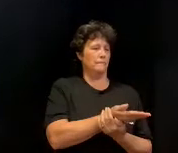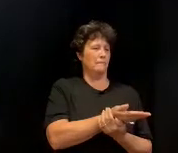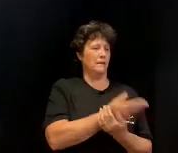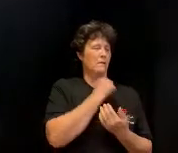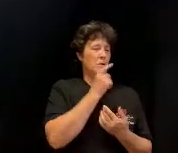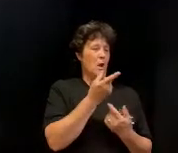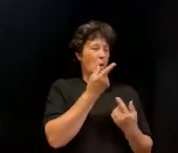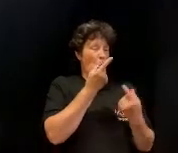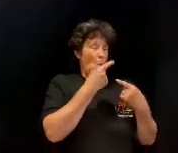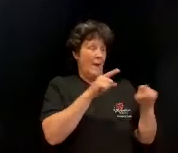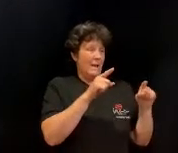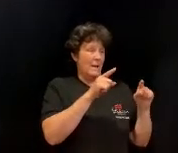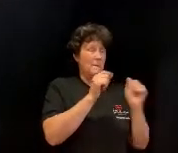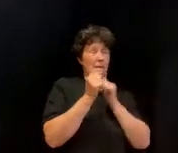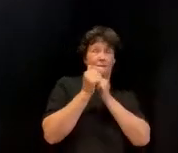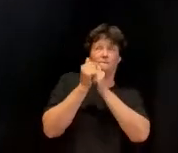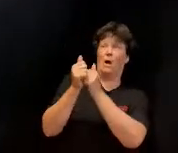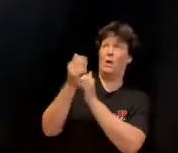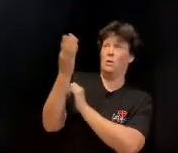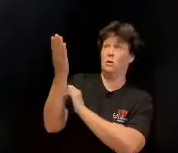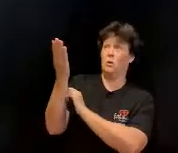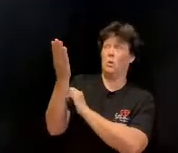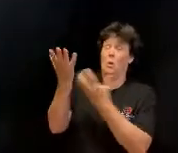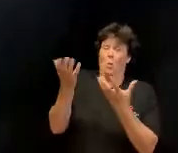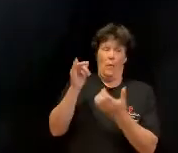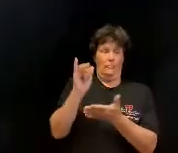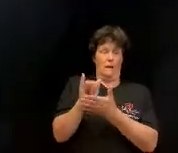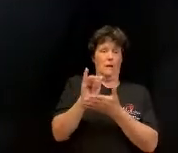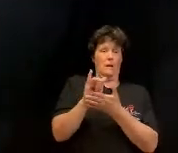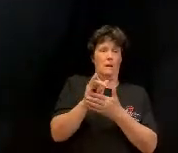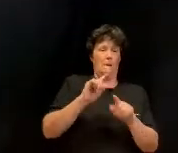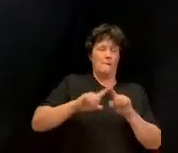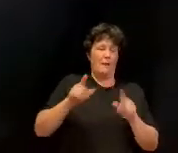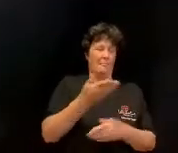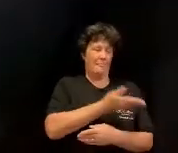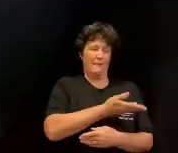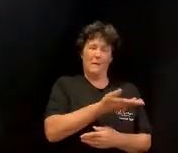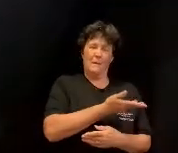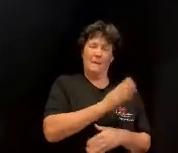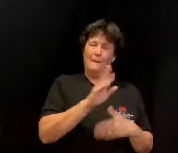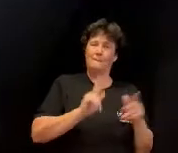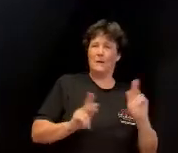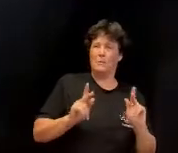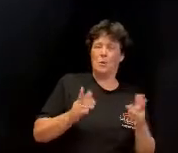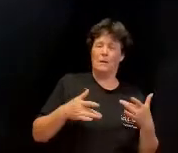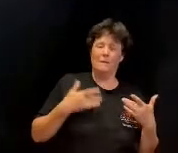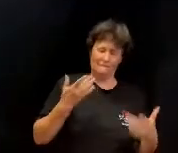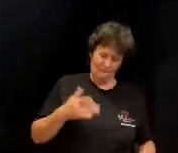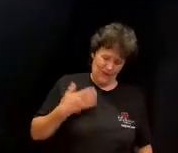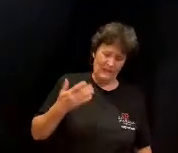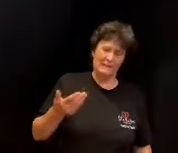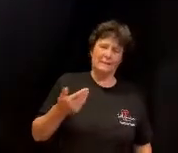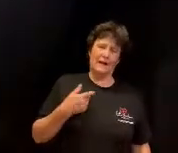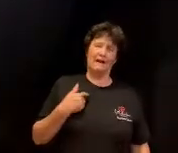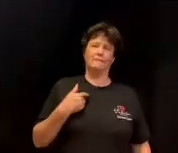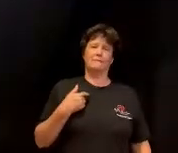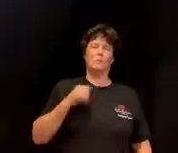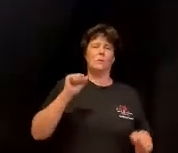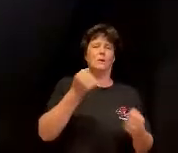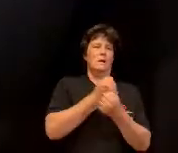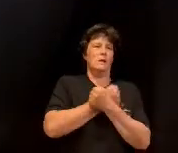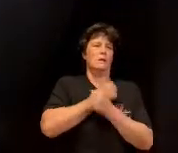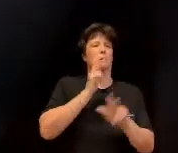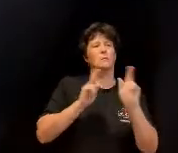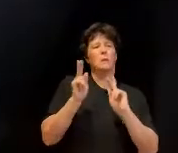to you, though, God, we want that. But, God, these are people, and they have feelings, and we can love people, and we